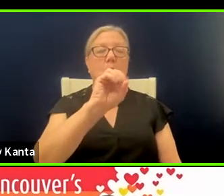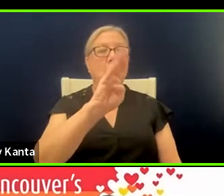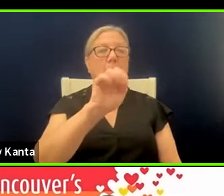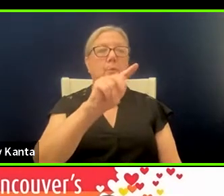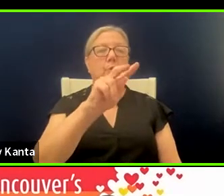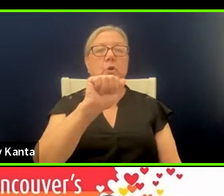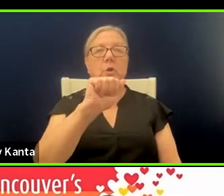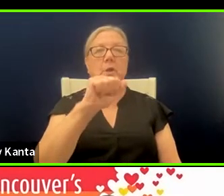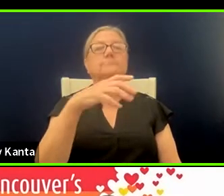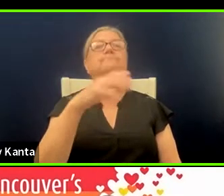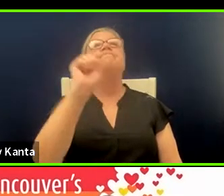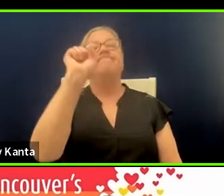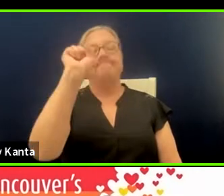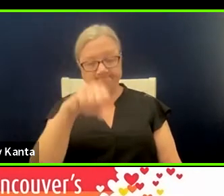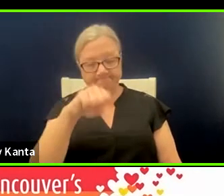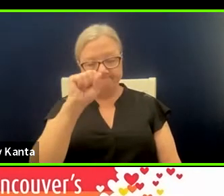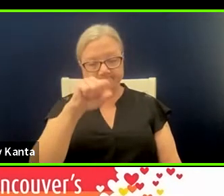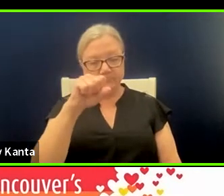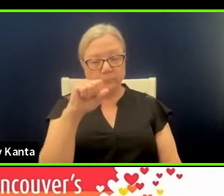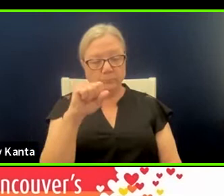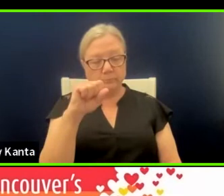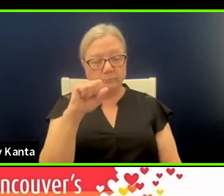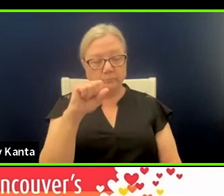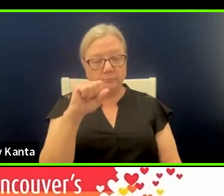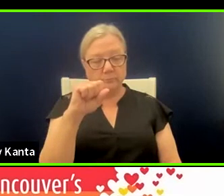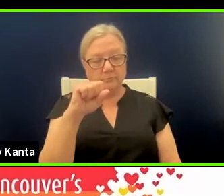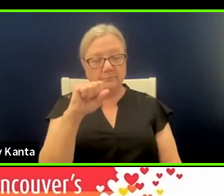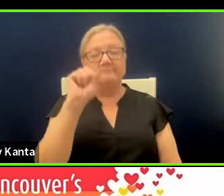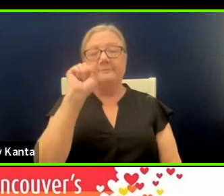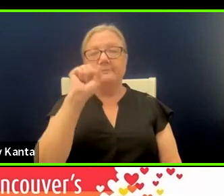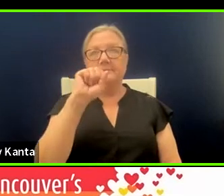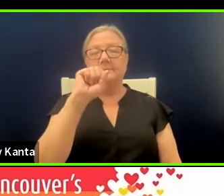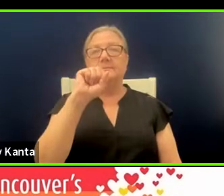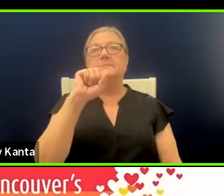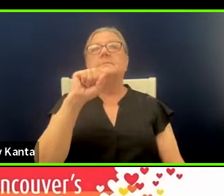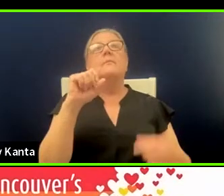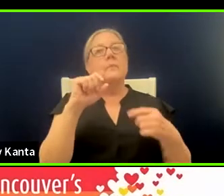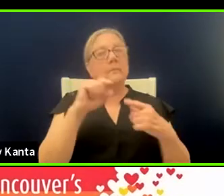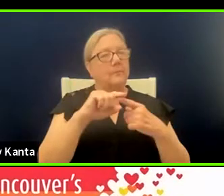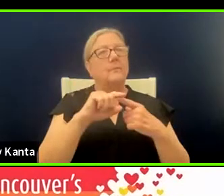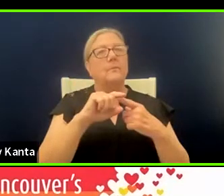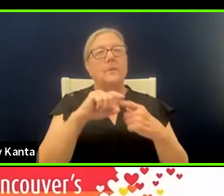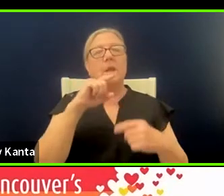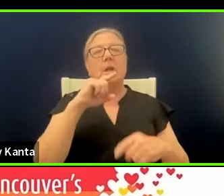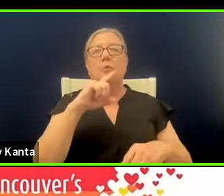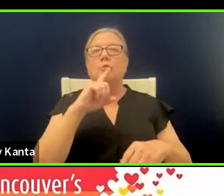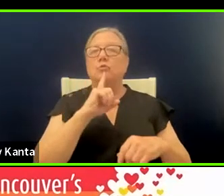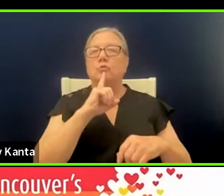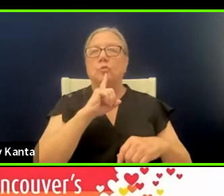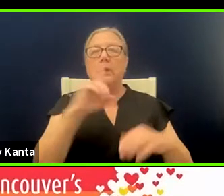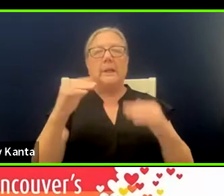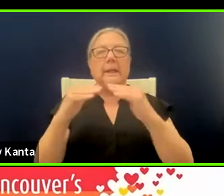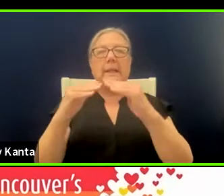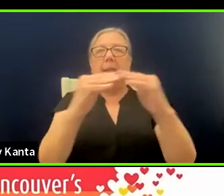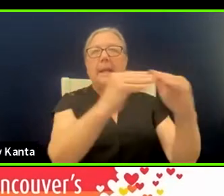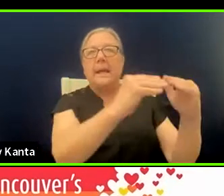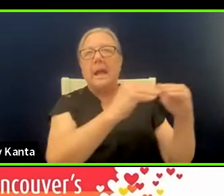I think the complexity of applying the equity